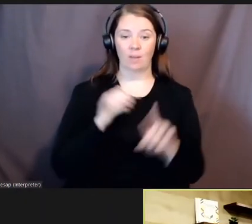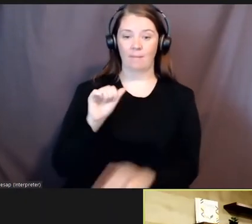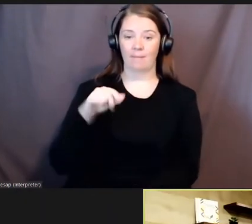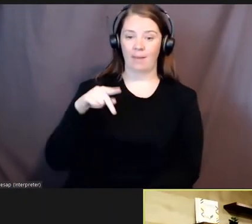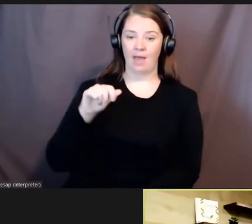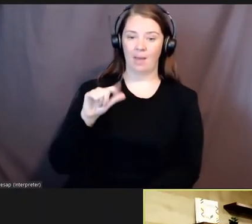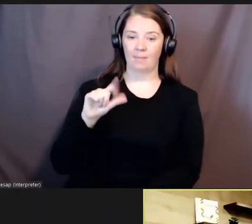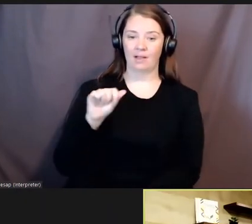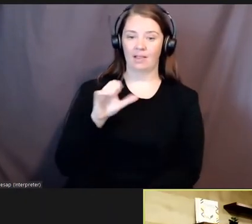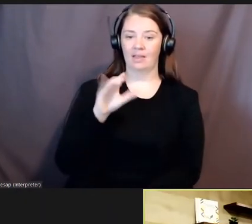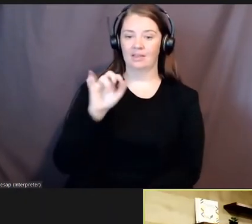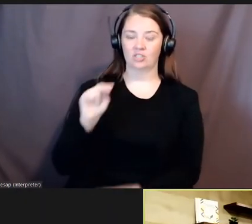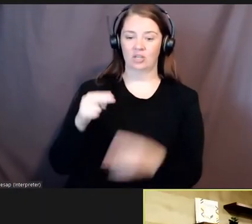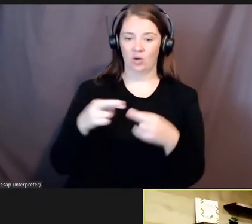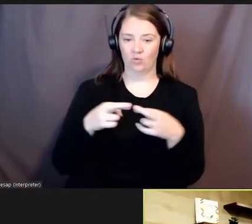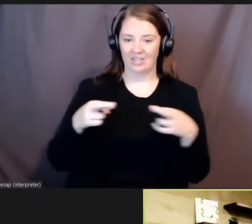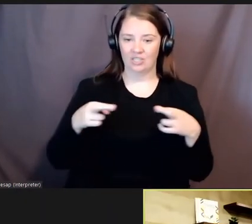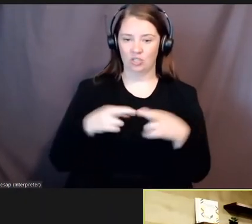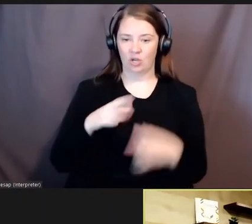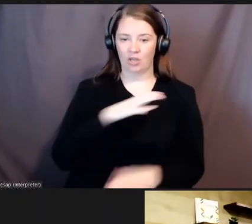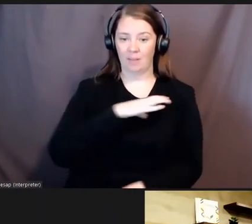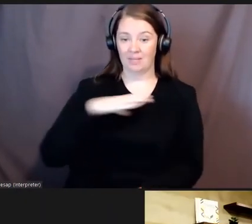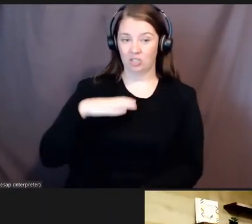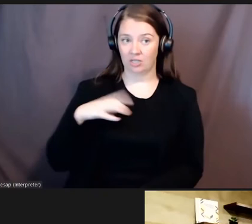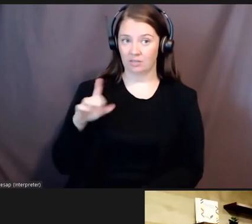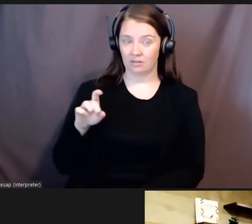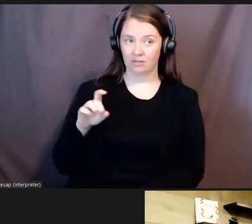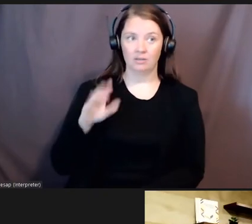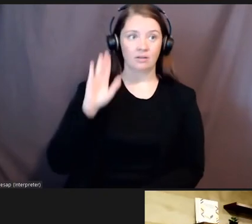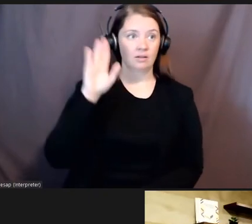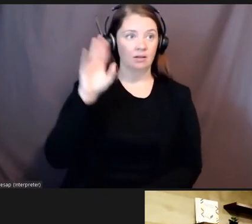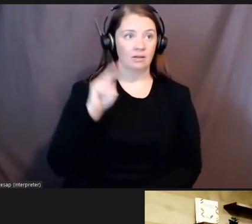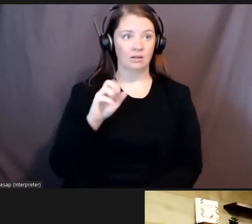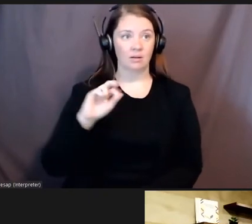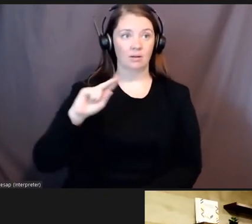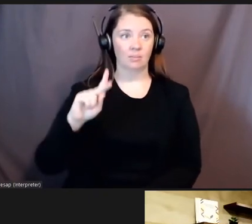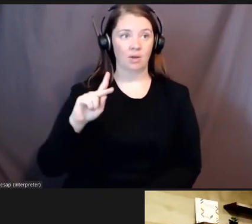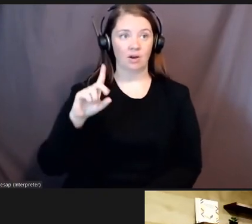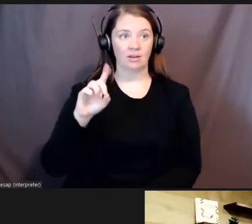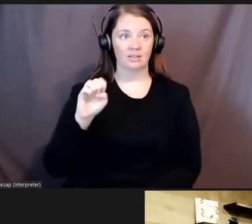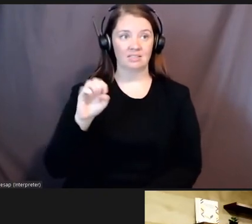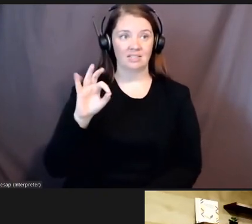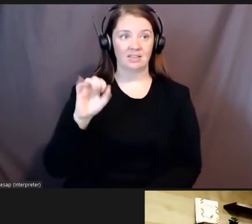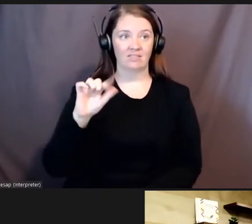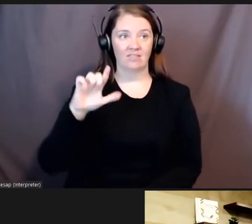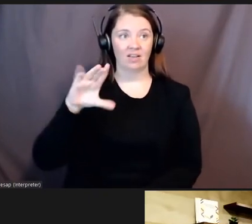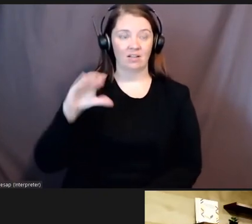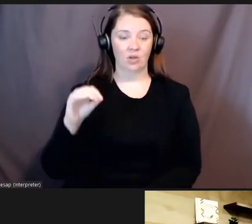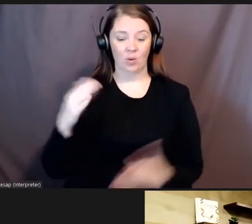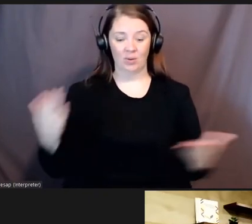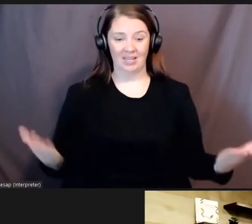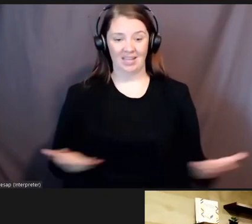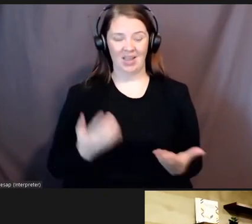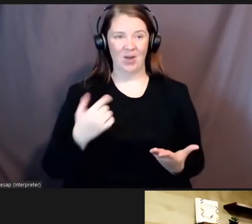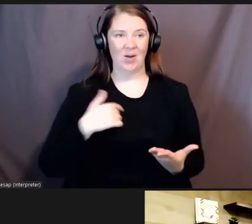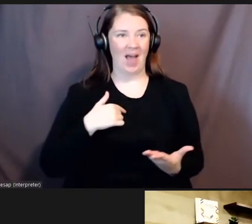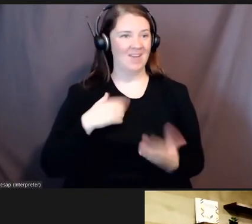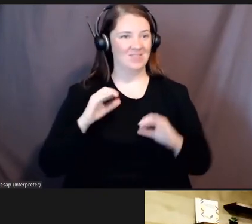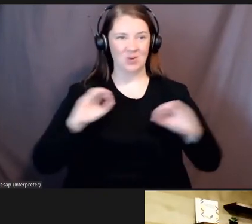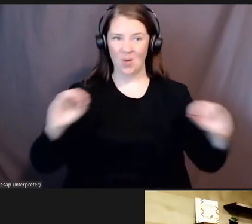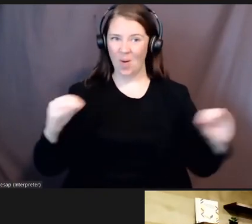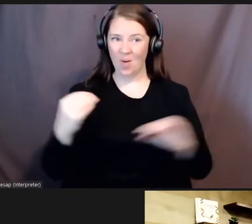Appalachian Regional Commission? Hi, Mark DeFalco is here. No video, but I am present and accounted